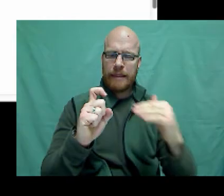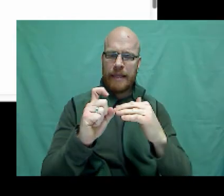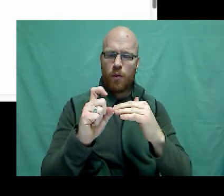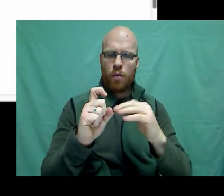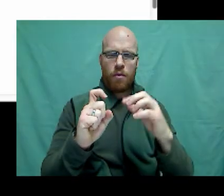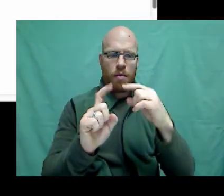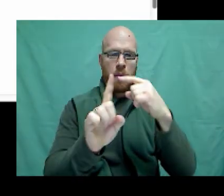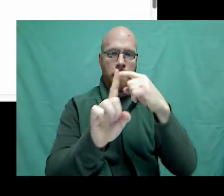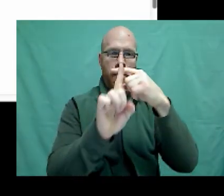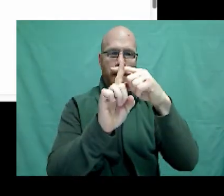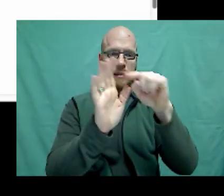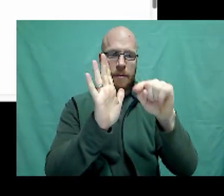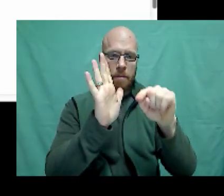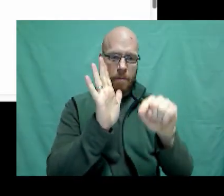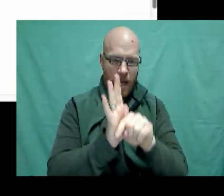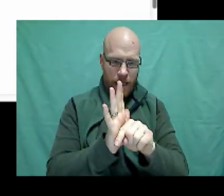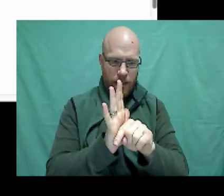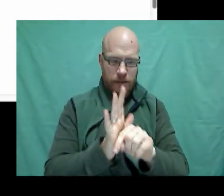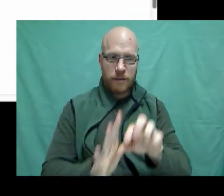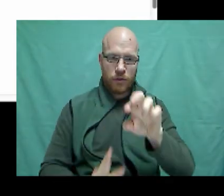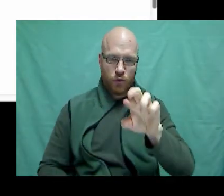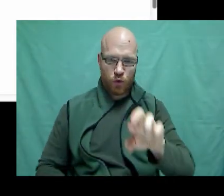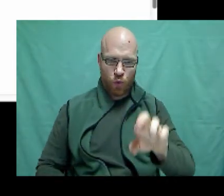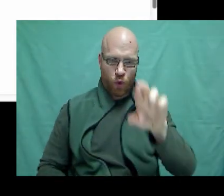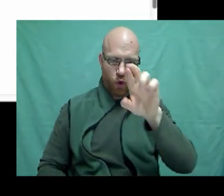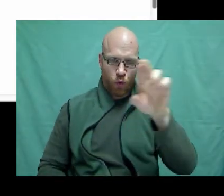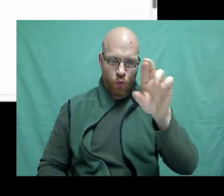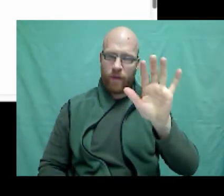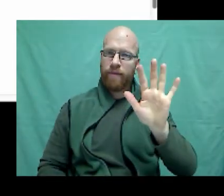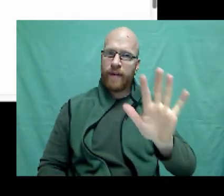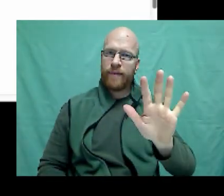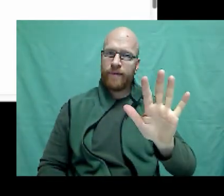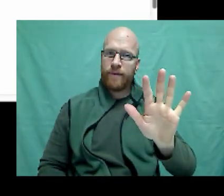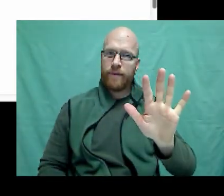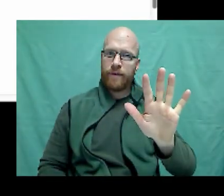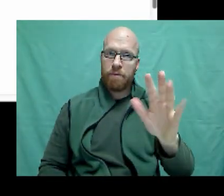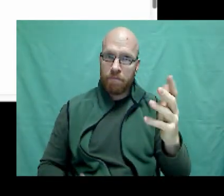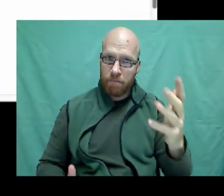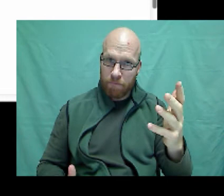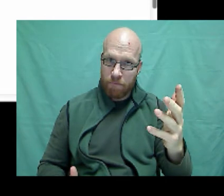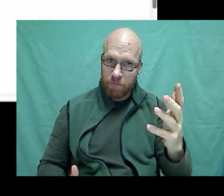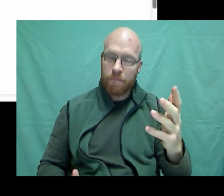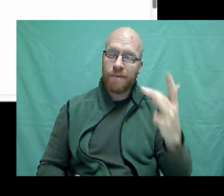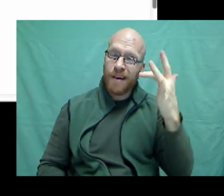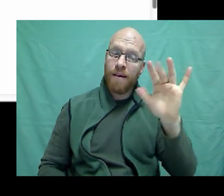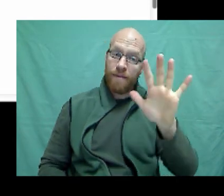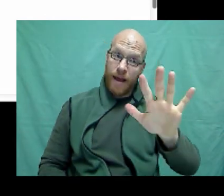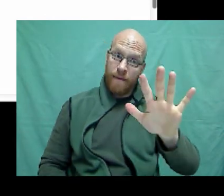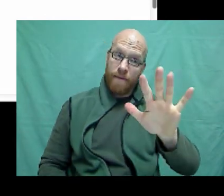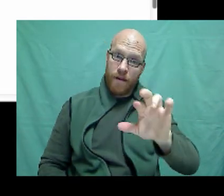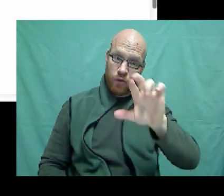both sides, and then x equals plus and minus the square root of 5.